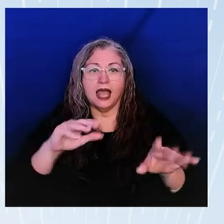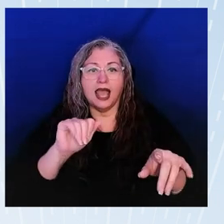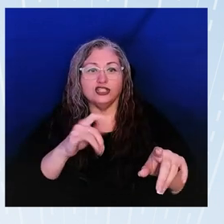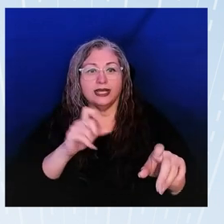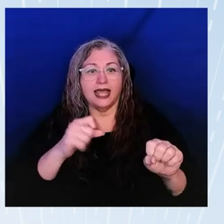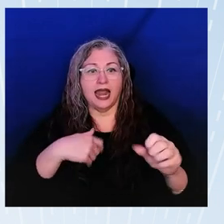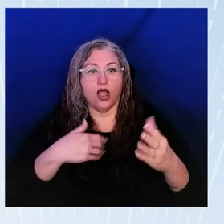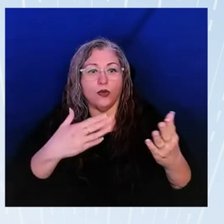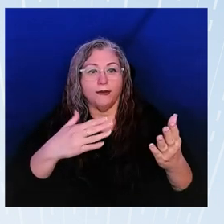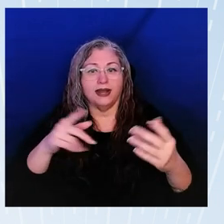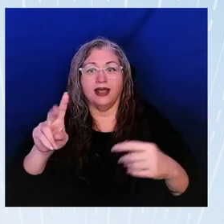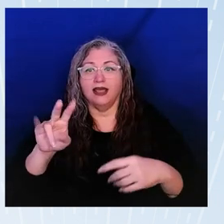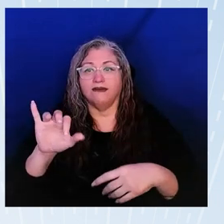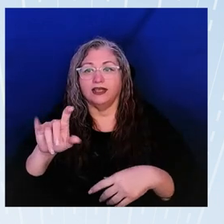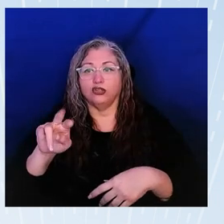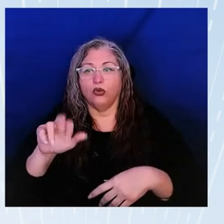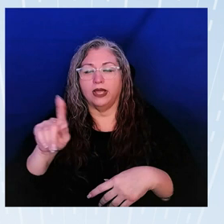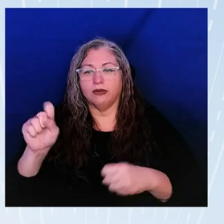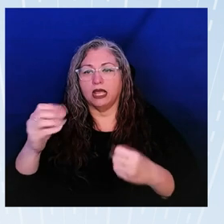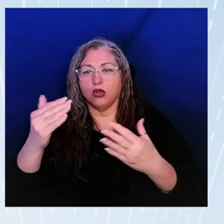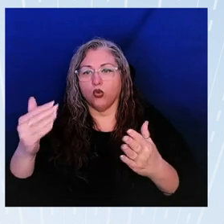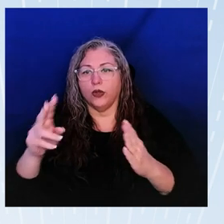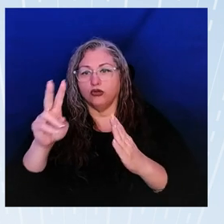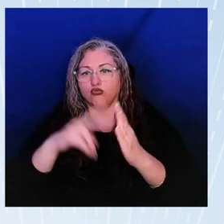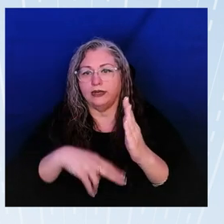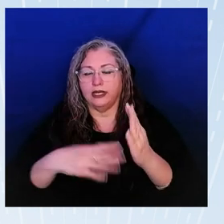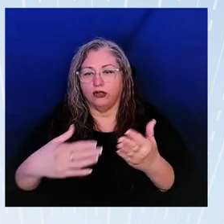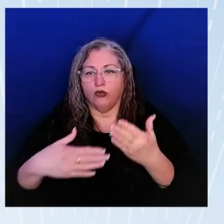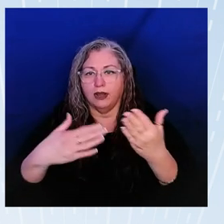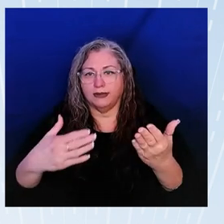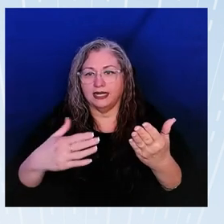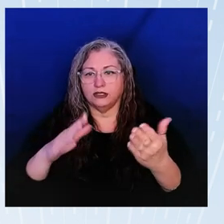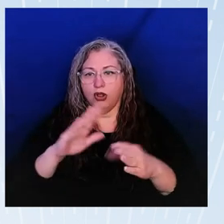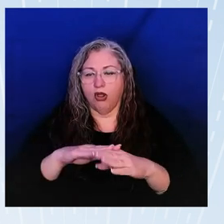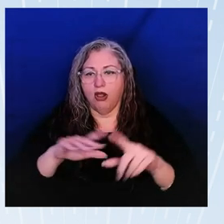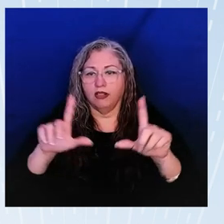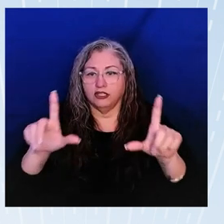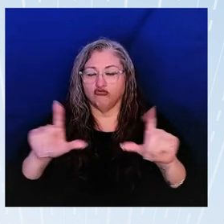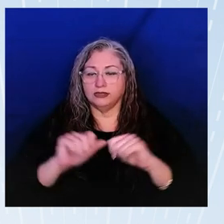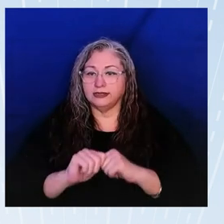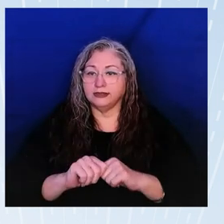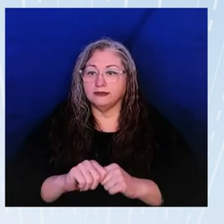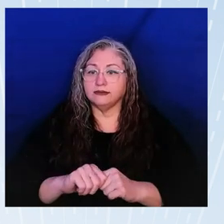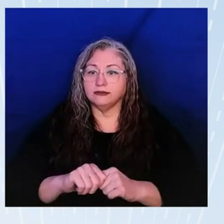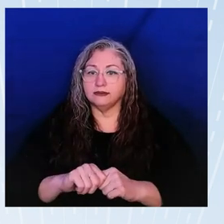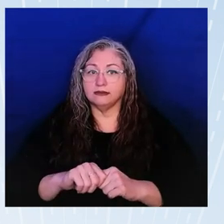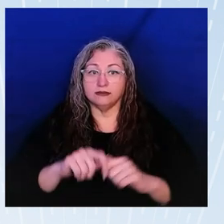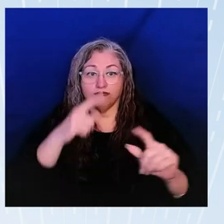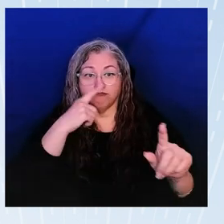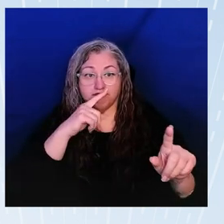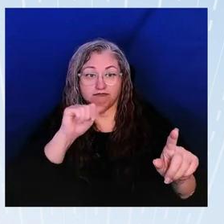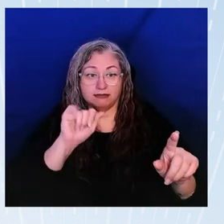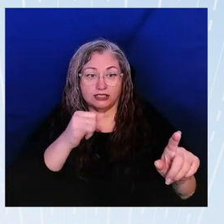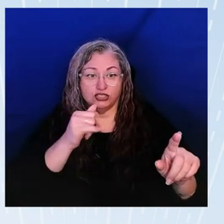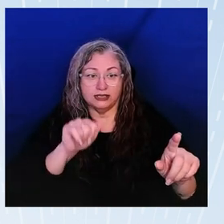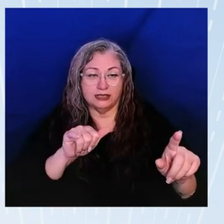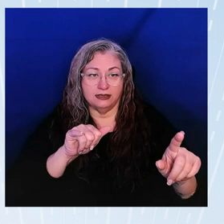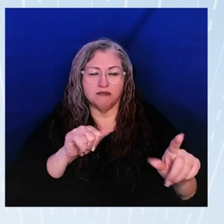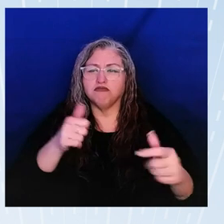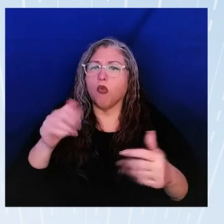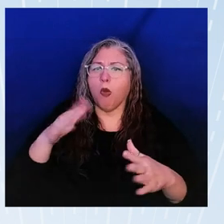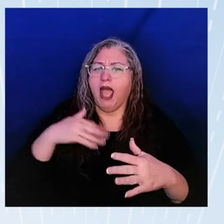that Victoria go ahead and read the recommendation that's on the screen? Ajay, would that be okay if I got